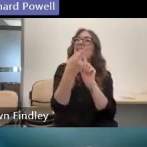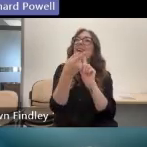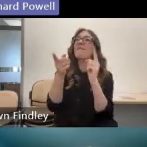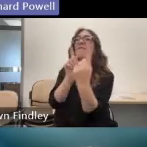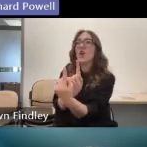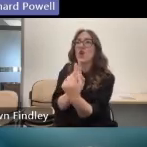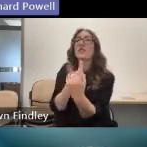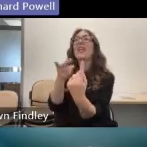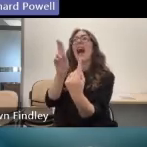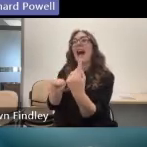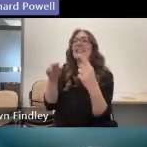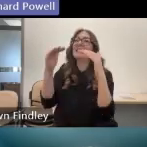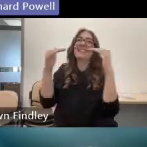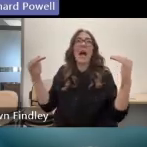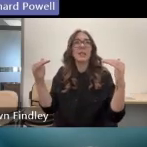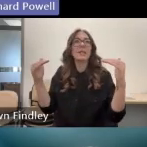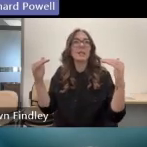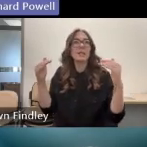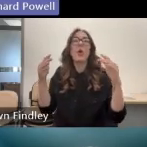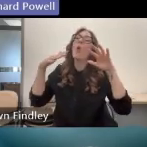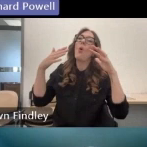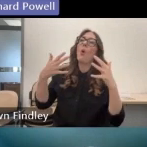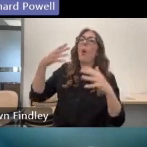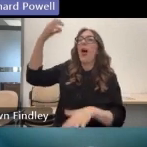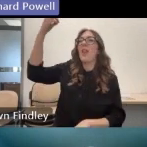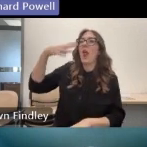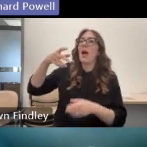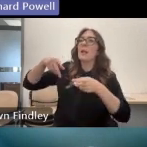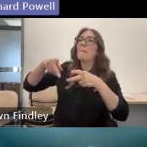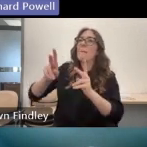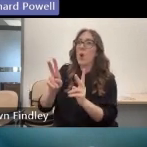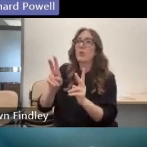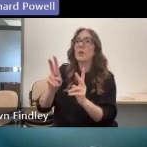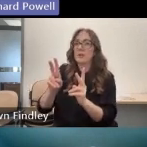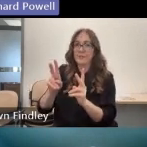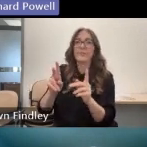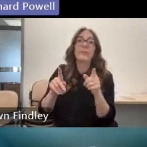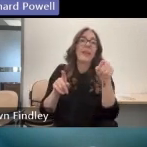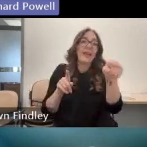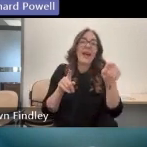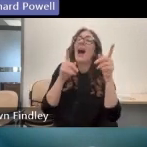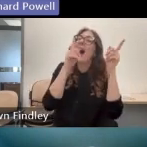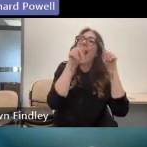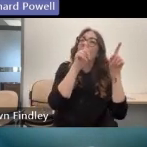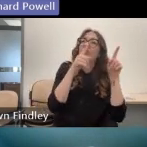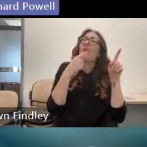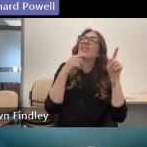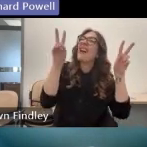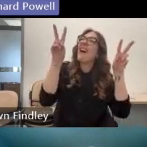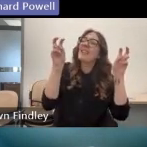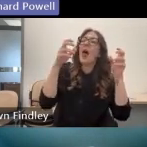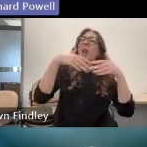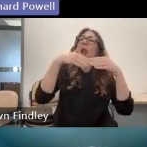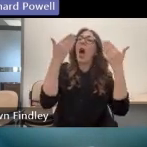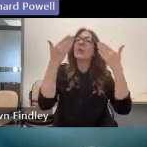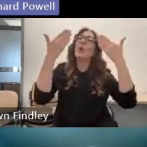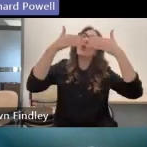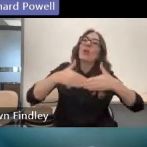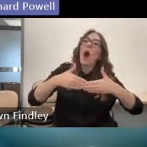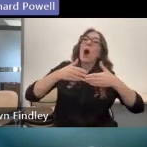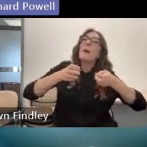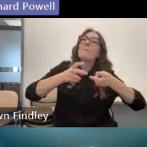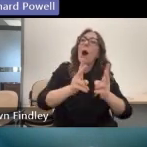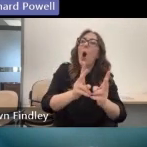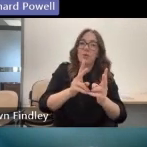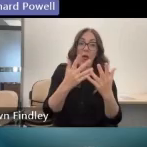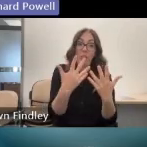standard or light mode. In Android, it's termed as light mode, dark mode, or dark mode settings. So at the moment, I've got it in light